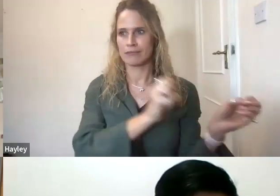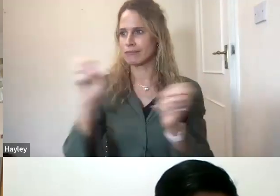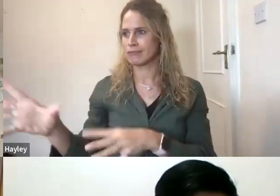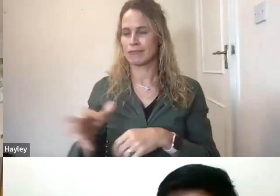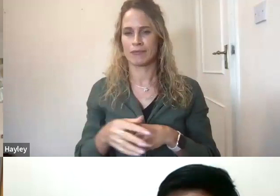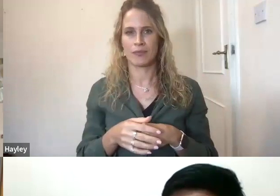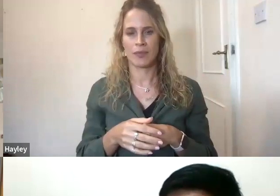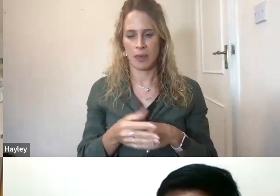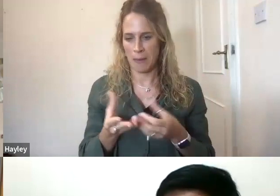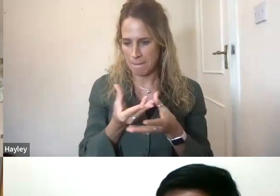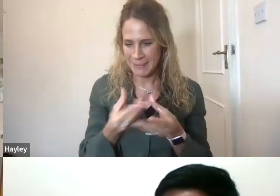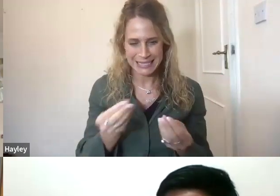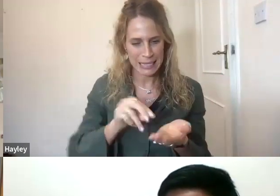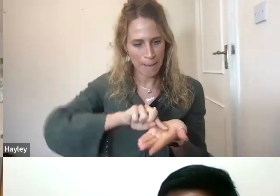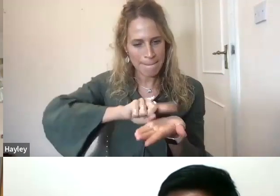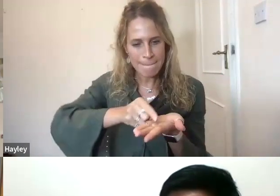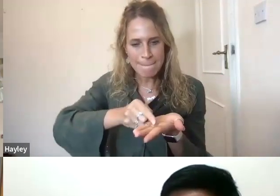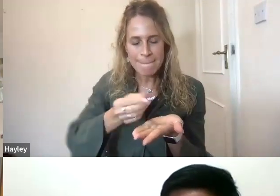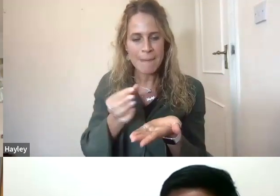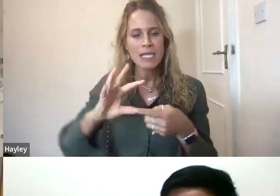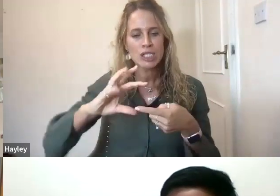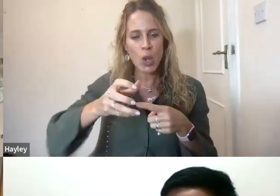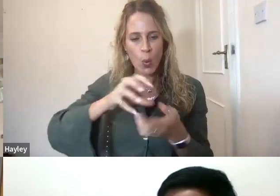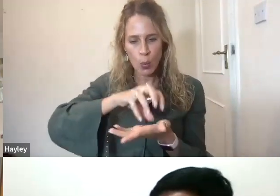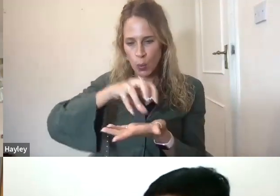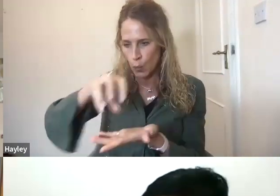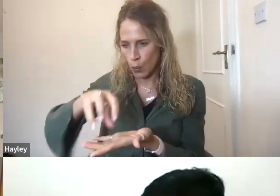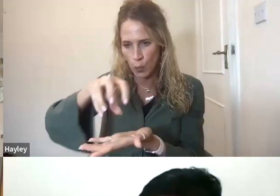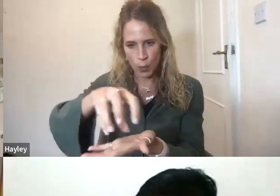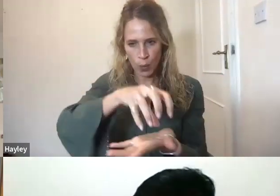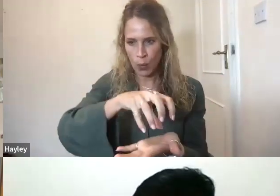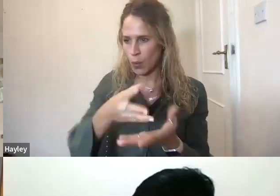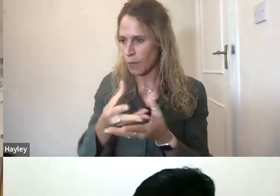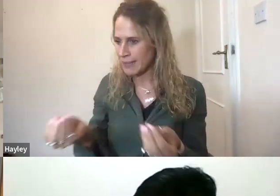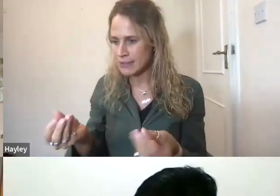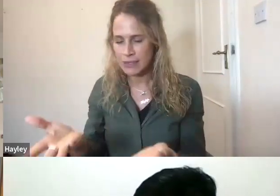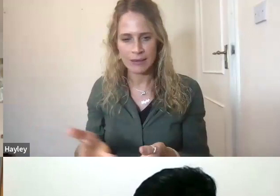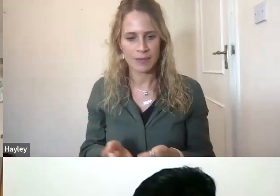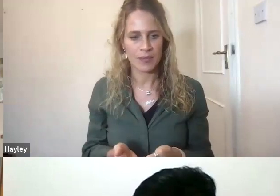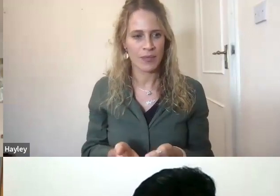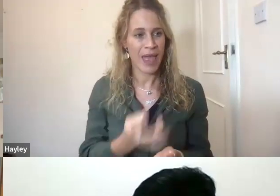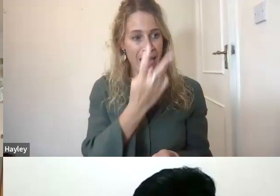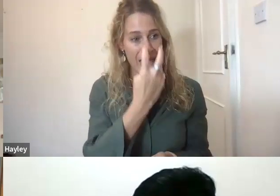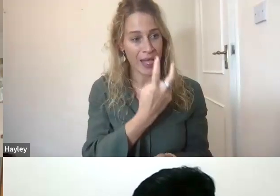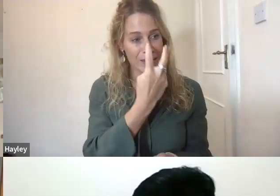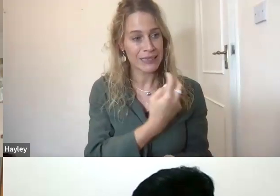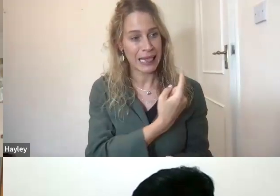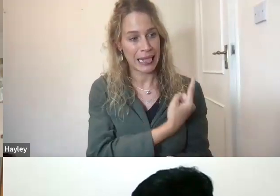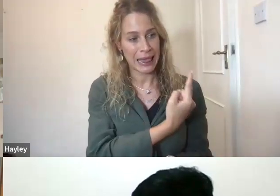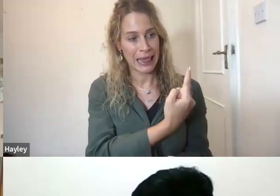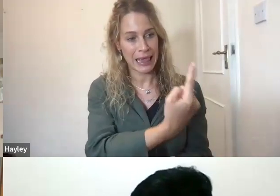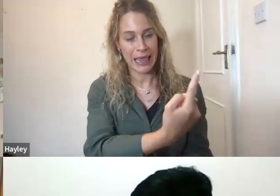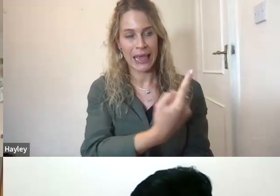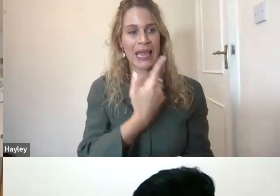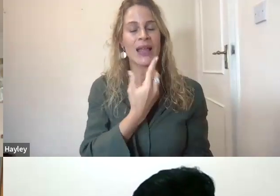Missing are the pebbles we had kept aside for Tatangal game. The elderly who feed puffed rice